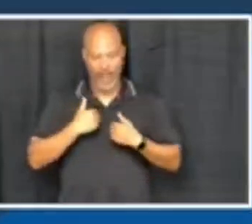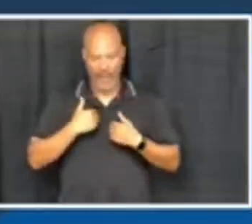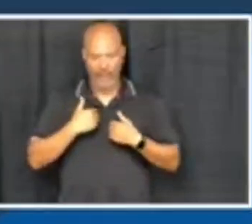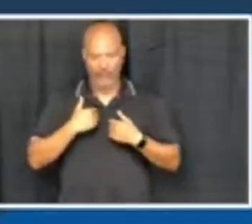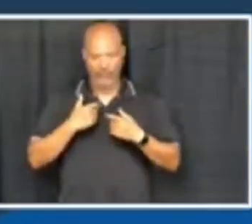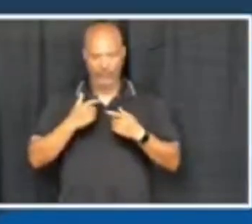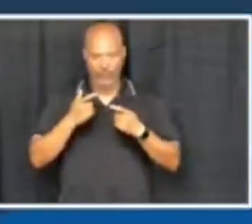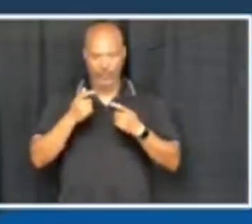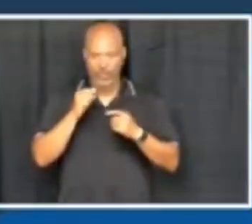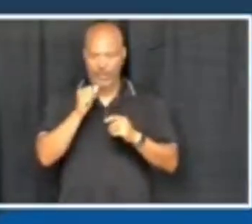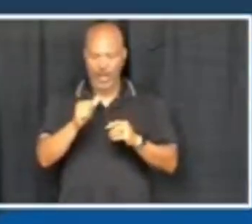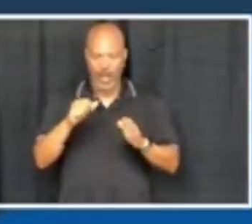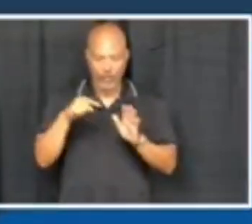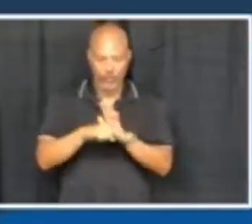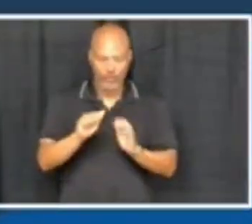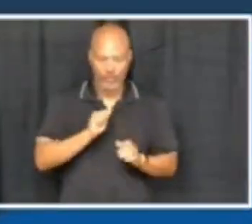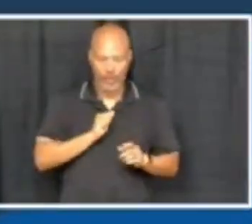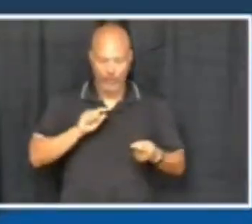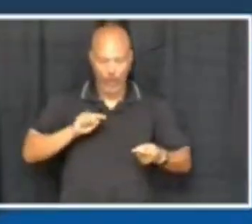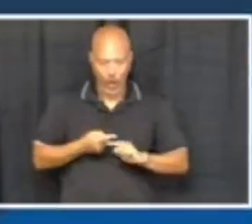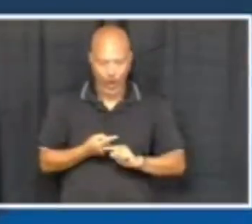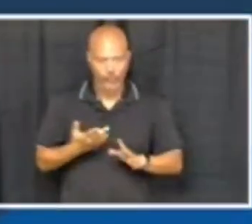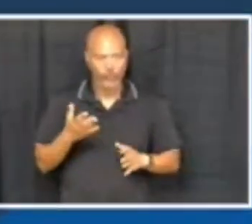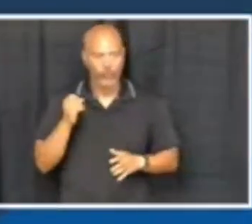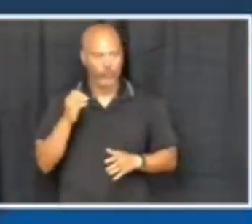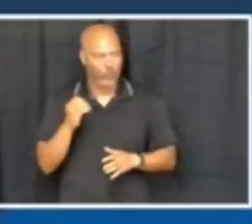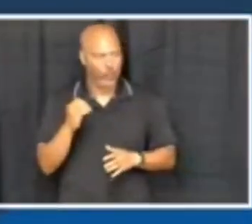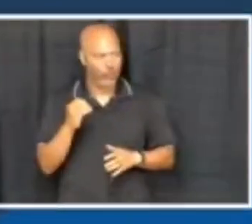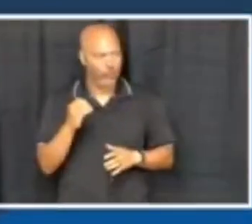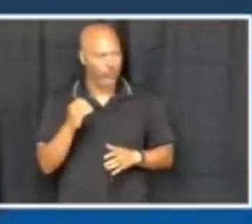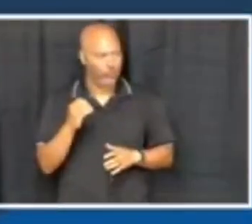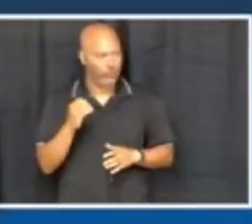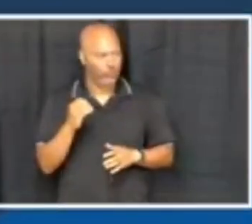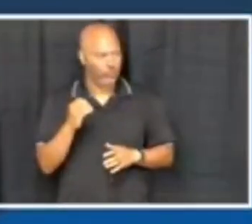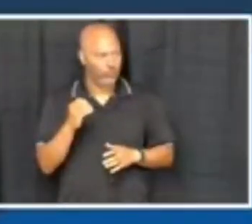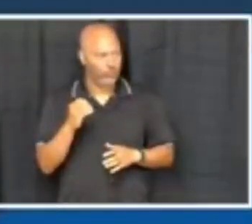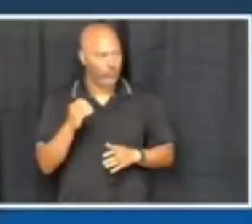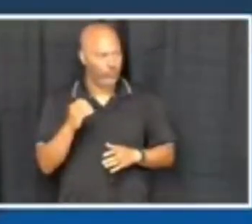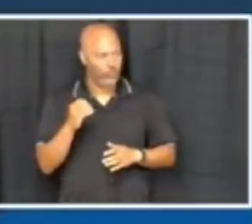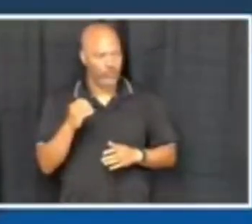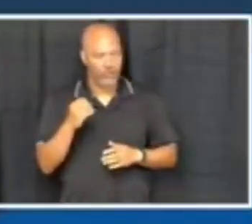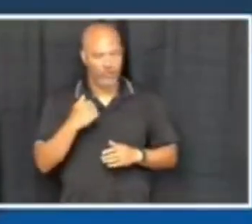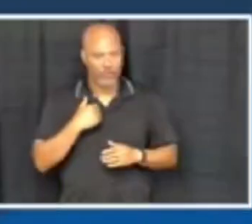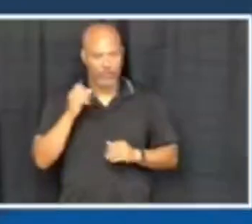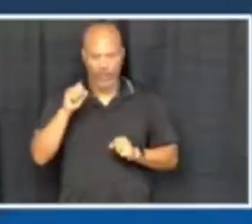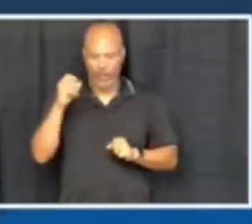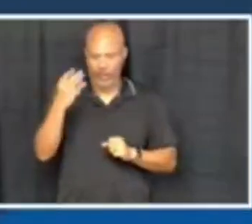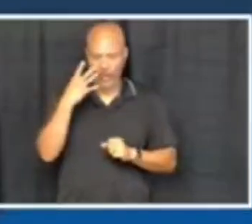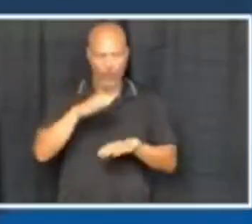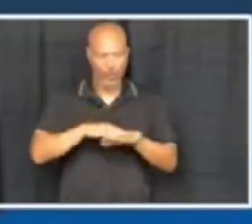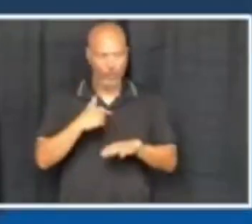in non-suicidal self-harm. And so I'm going to put the camera back on me.